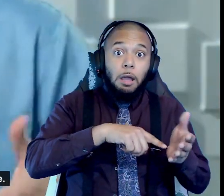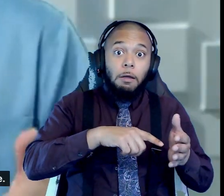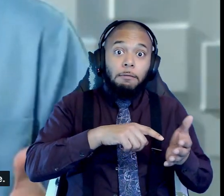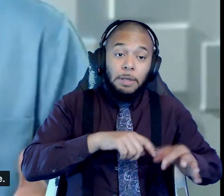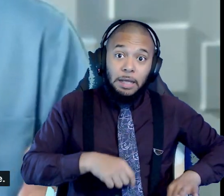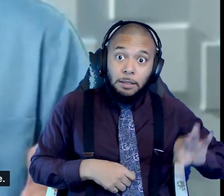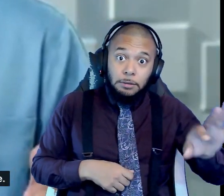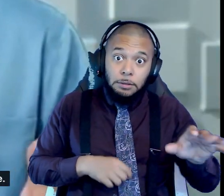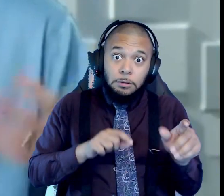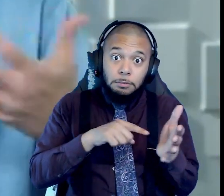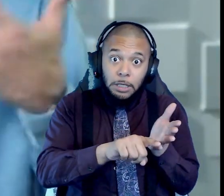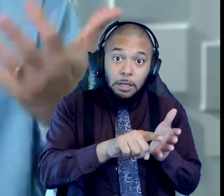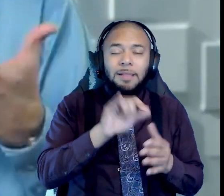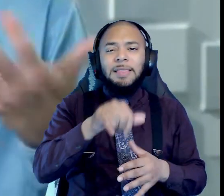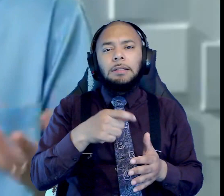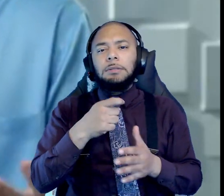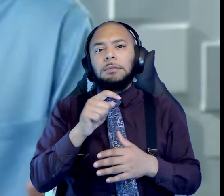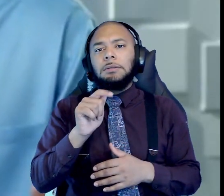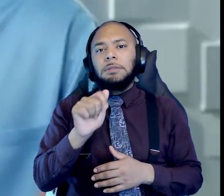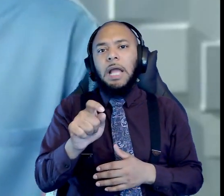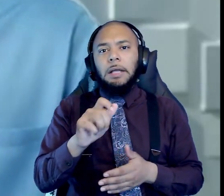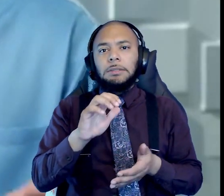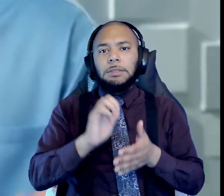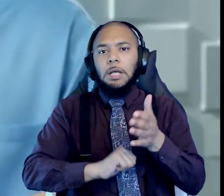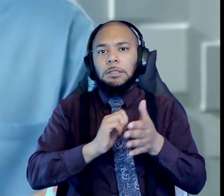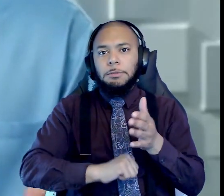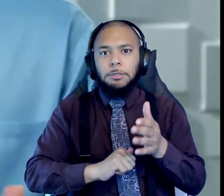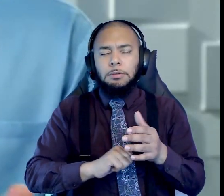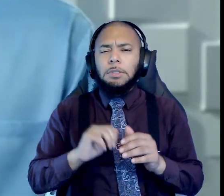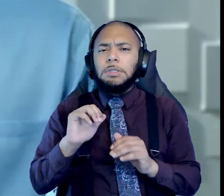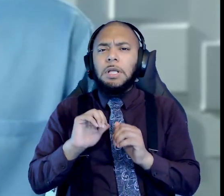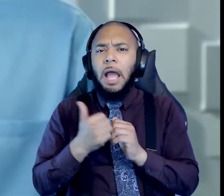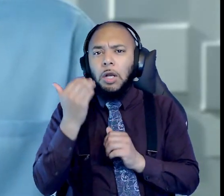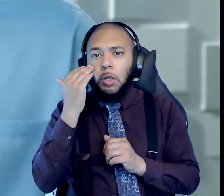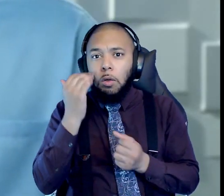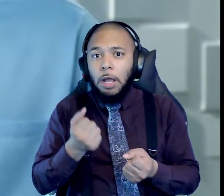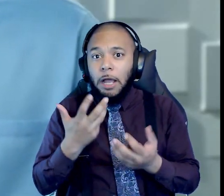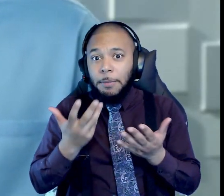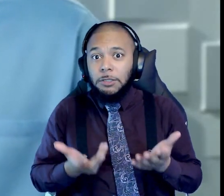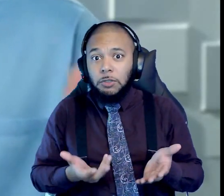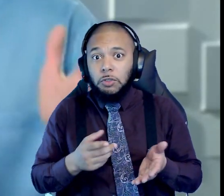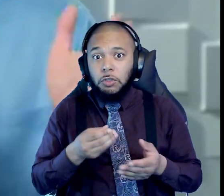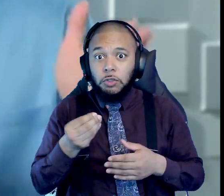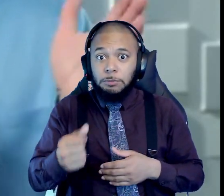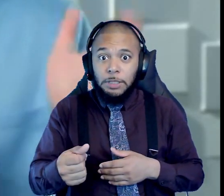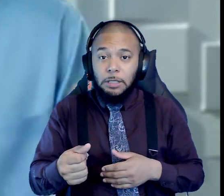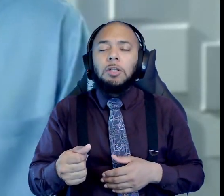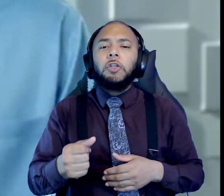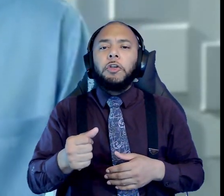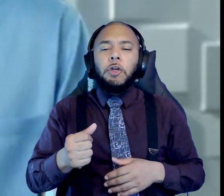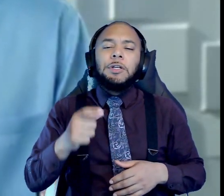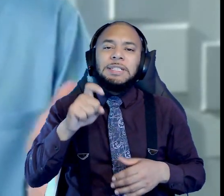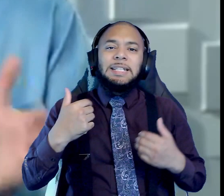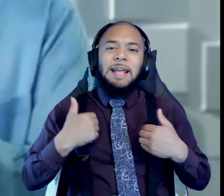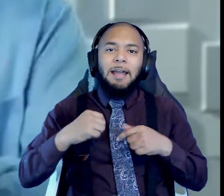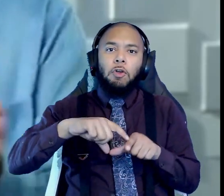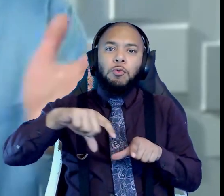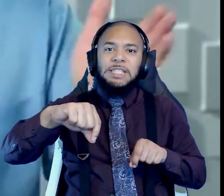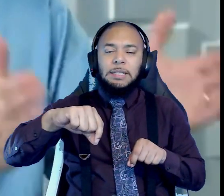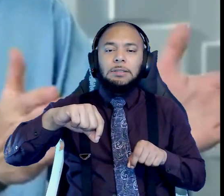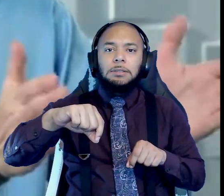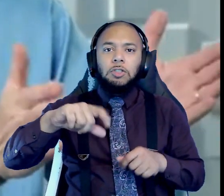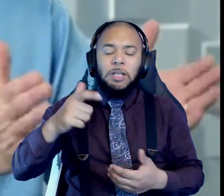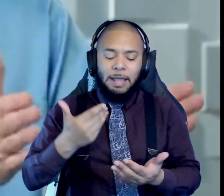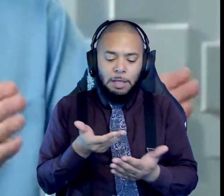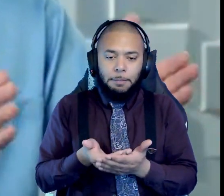that can be tax deductible how would you know how much you spent you have to keep receipts you have to be able to document that this